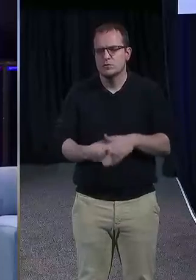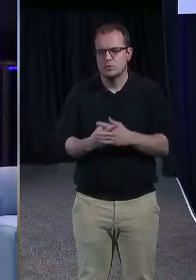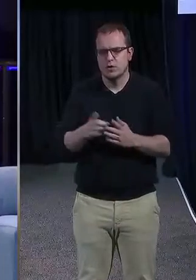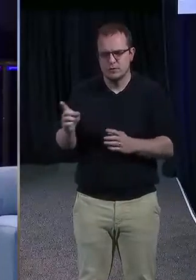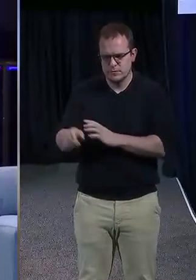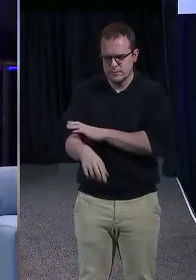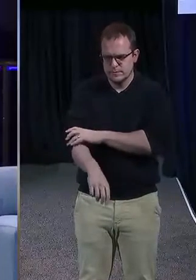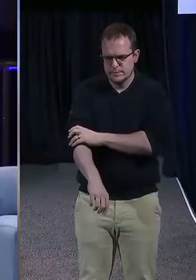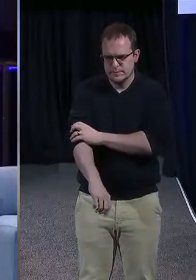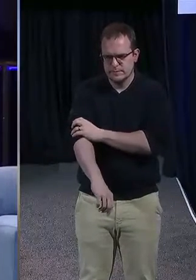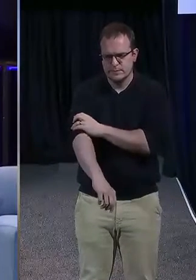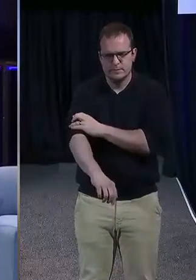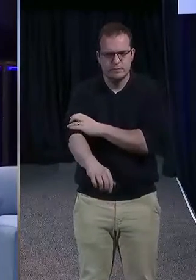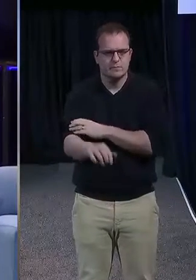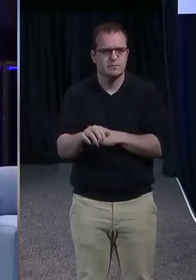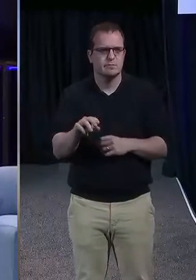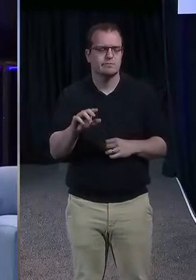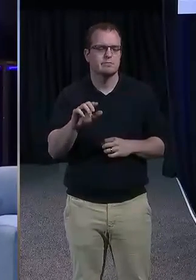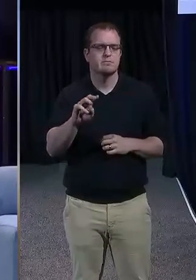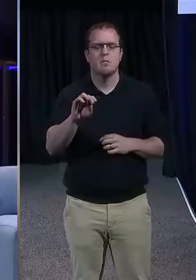President Montgomery Rice.